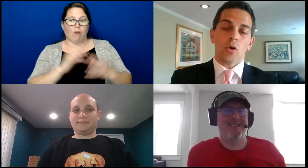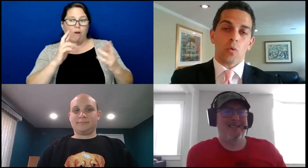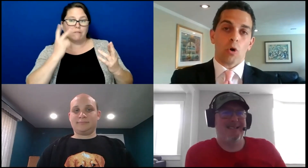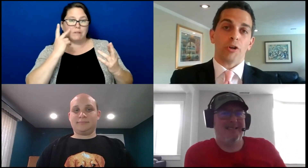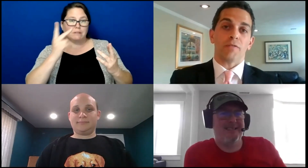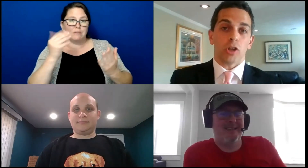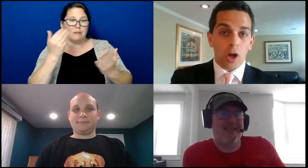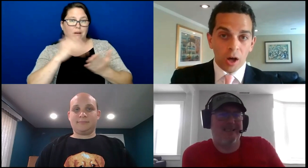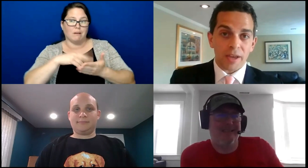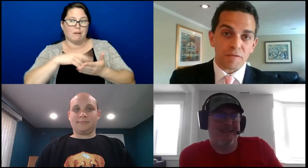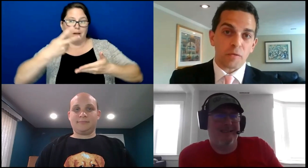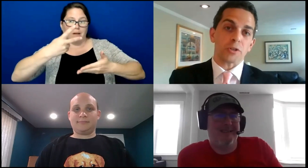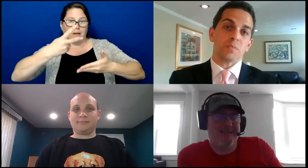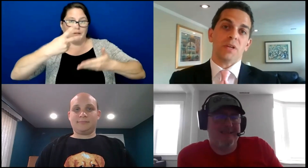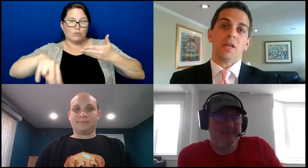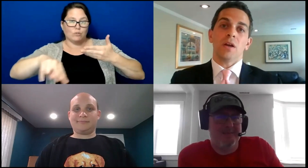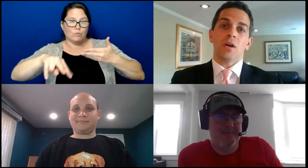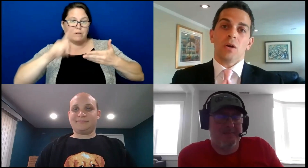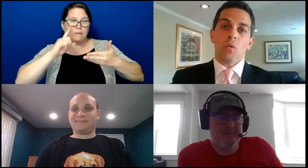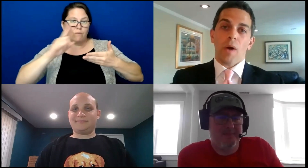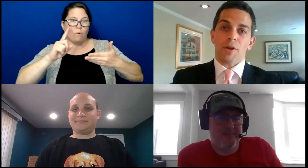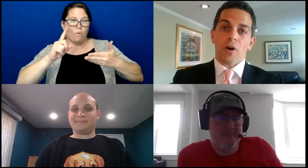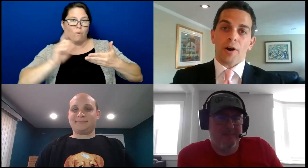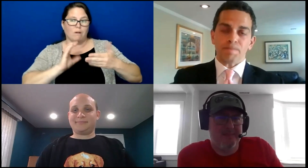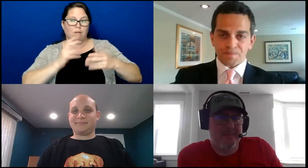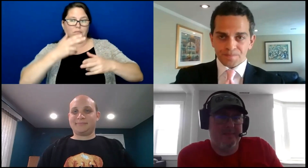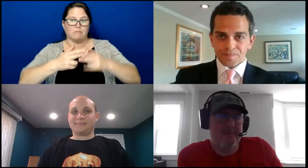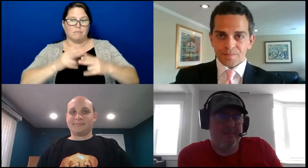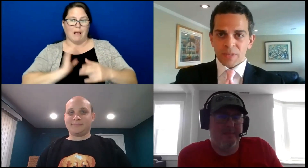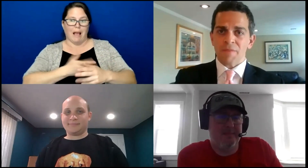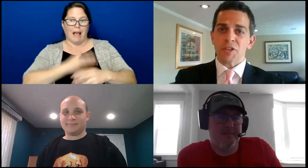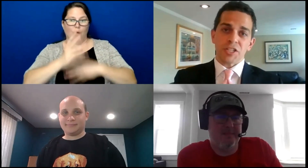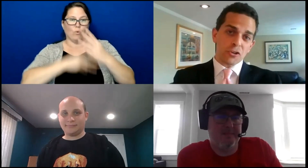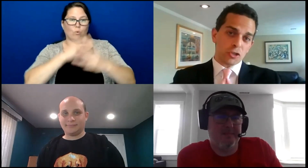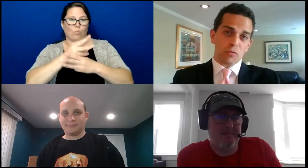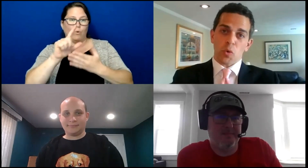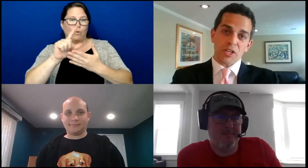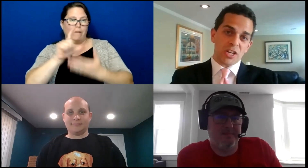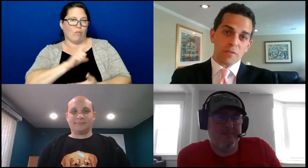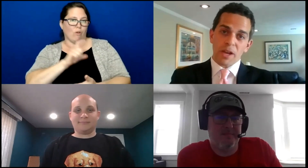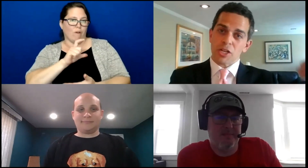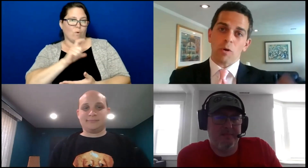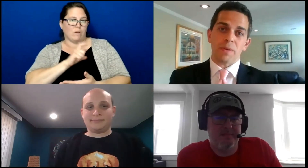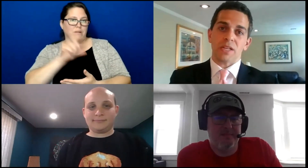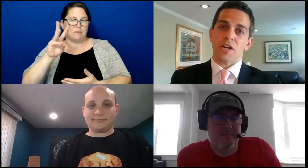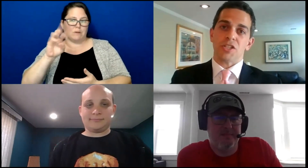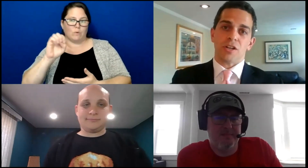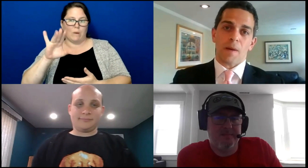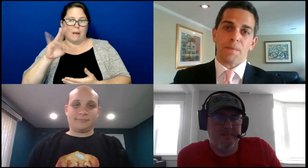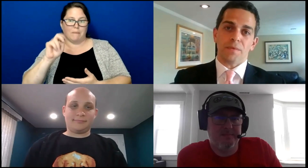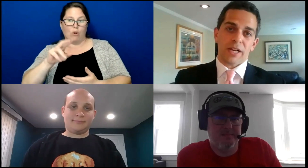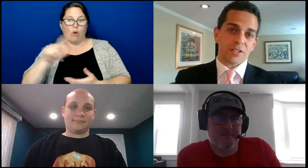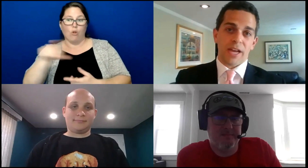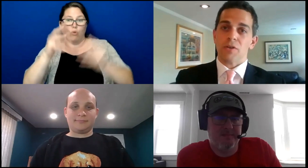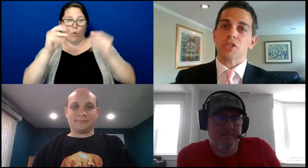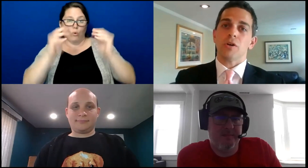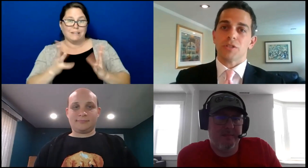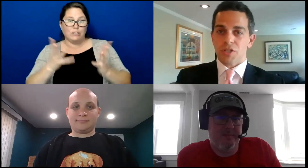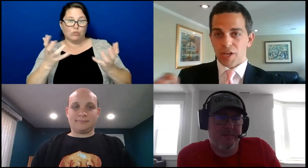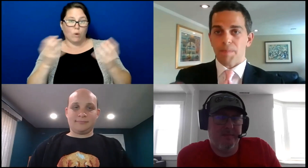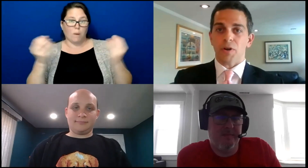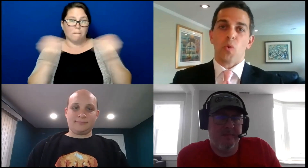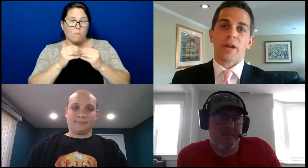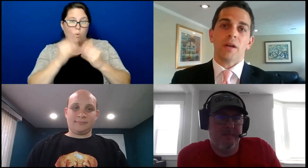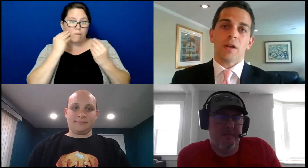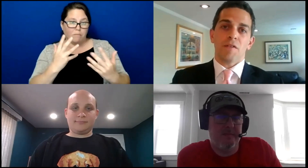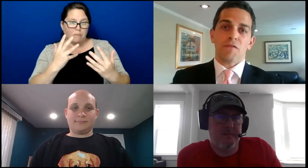our World of Law Enforcement webinar. And for the teachers who requested information, we'll be in touch in next day or so